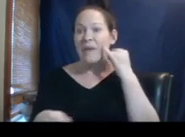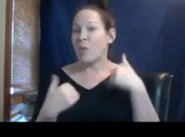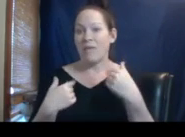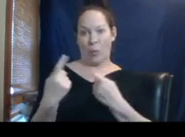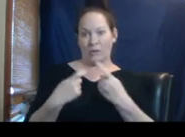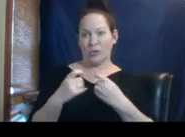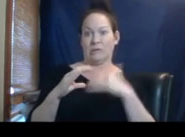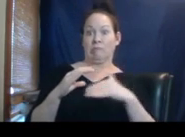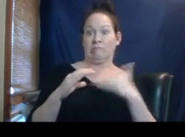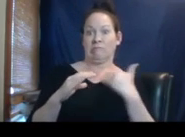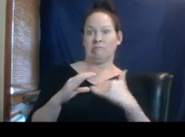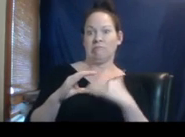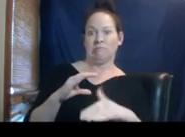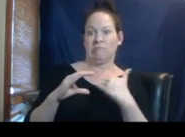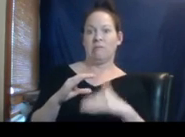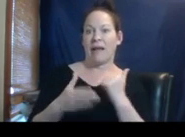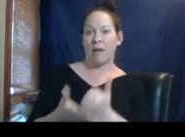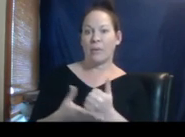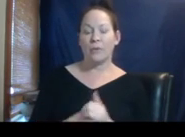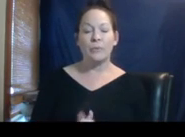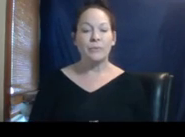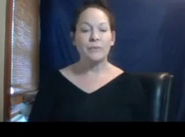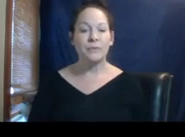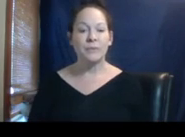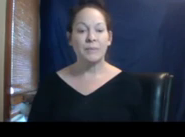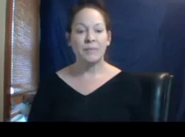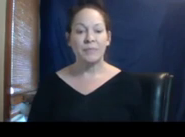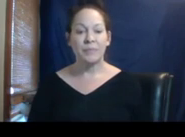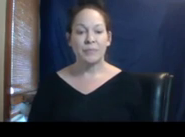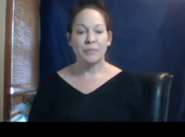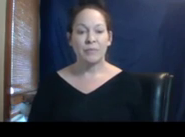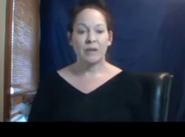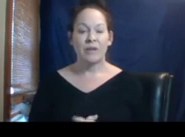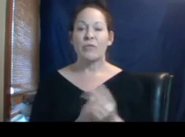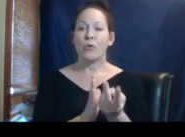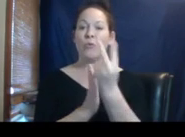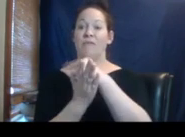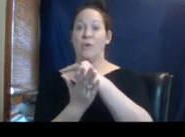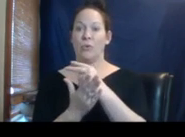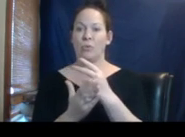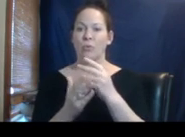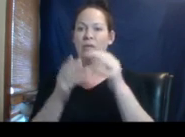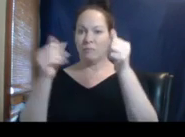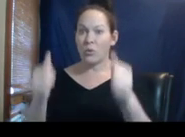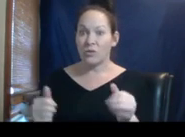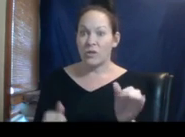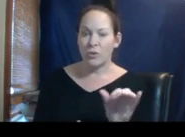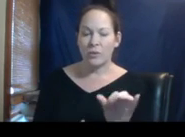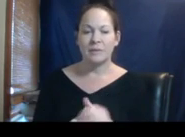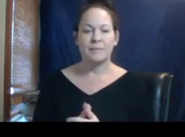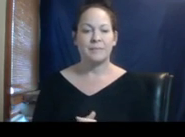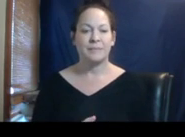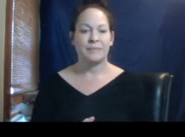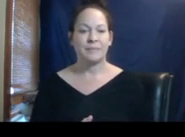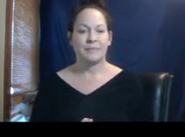I am putting the word problems up on the review bit because most of my questions were with review. I had someone ask me